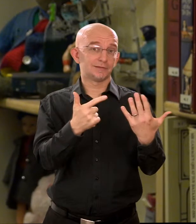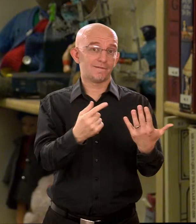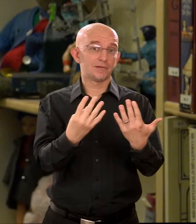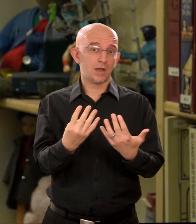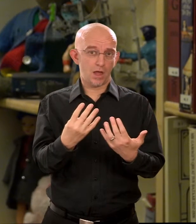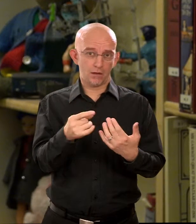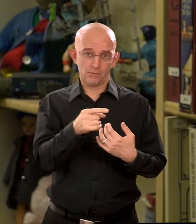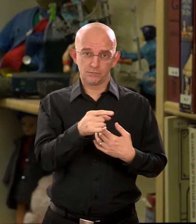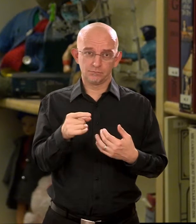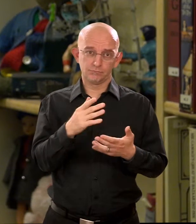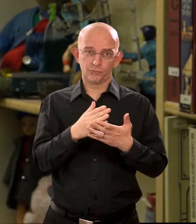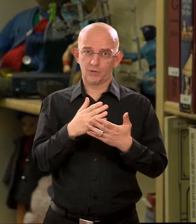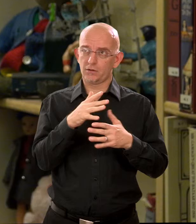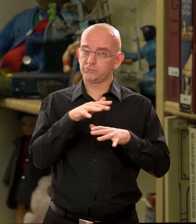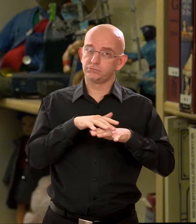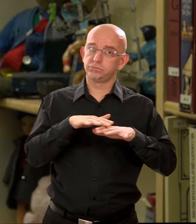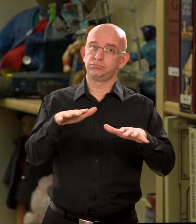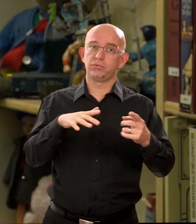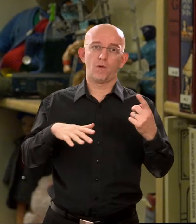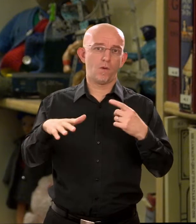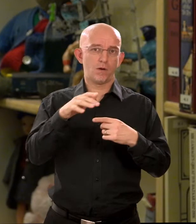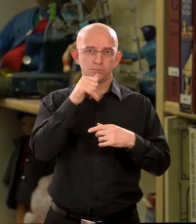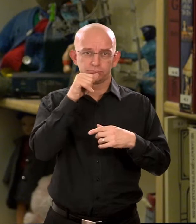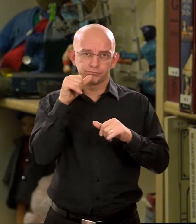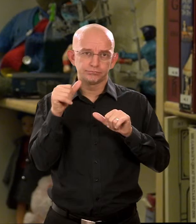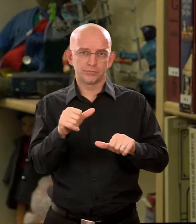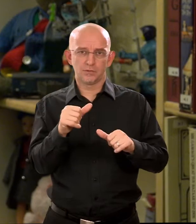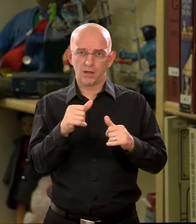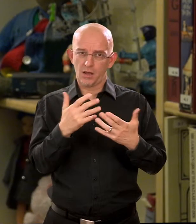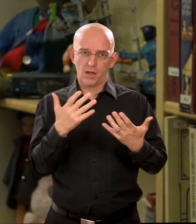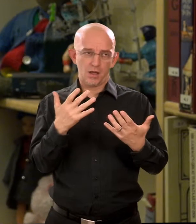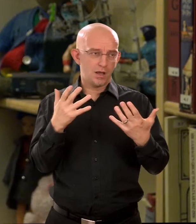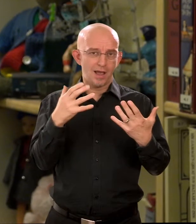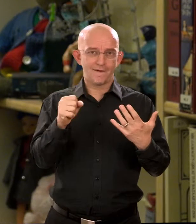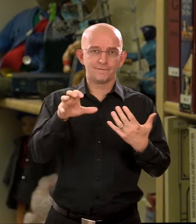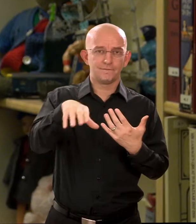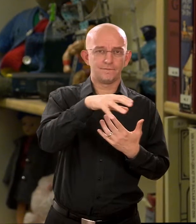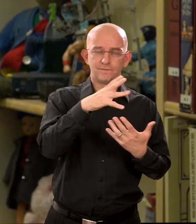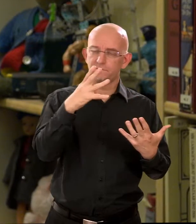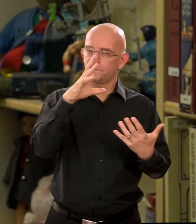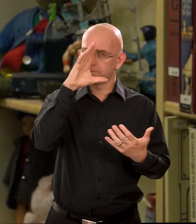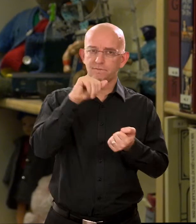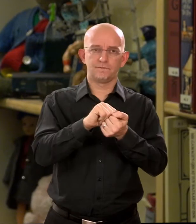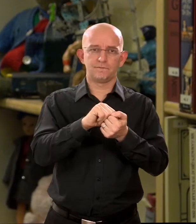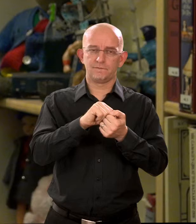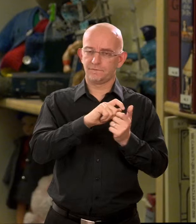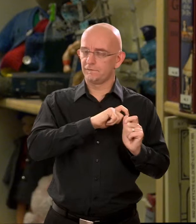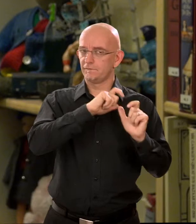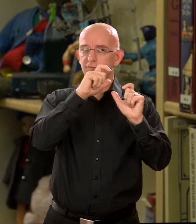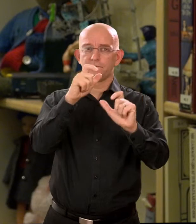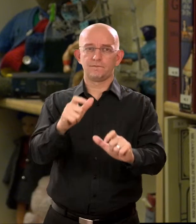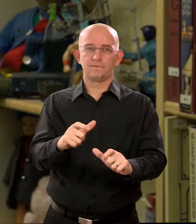to about 1979. I think they were well, it was action station for